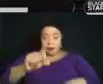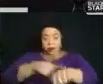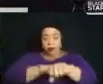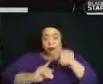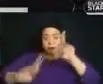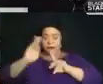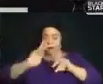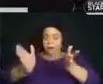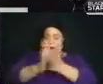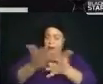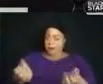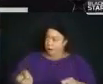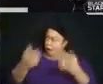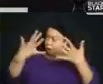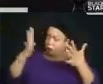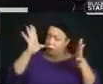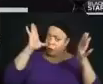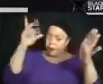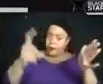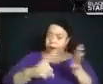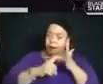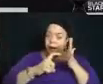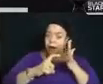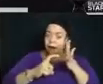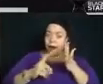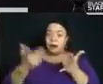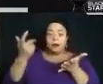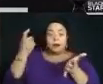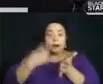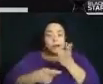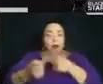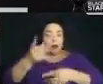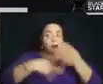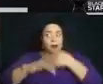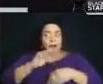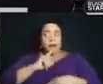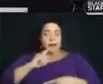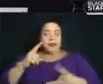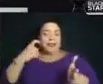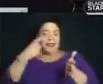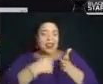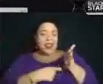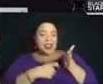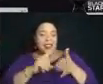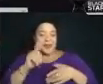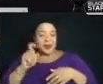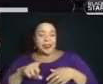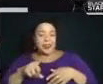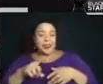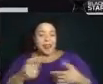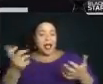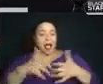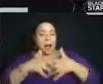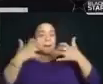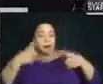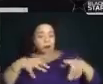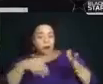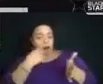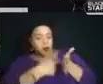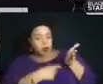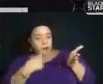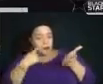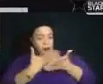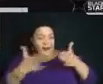cost question, how much does it cost for things to stay like they are? As long as there are the lies of